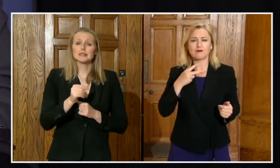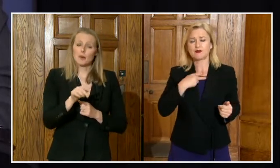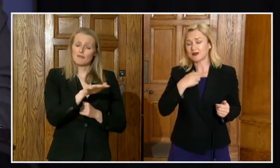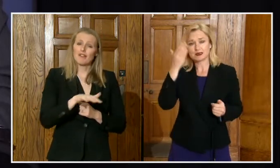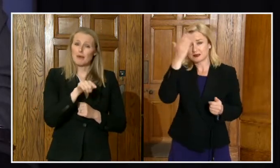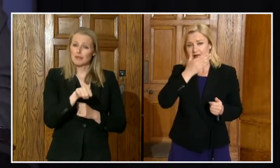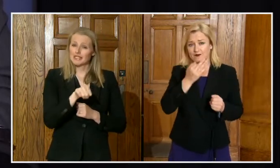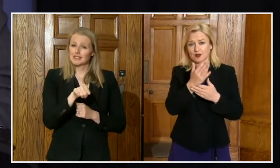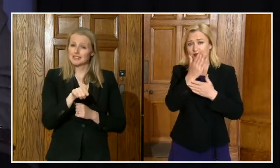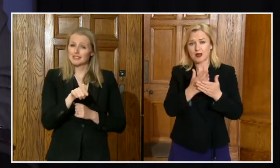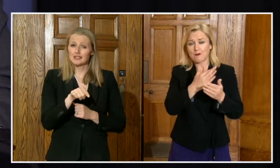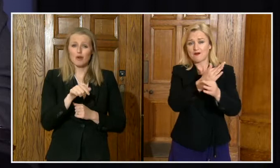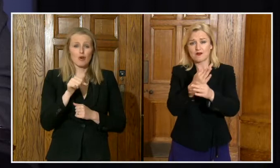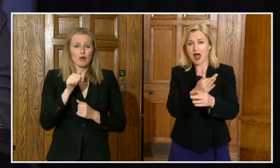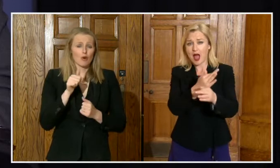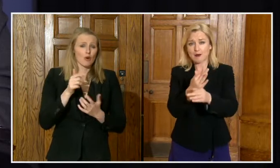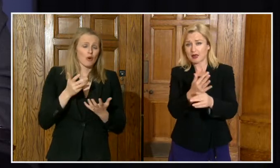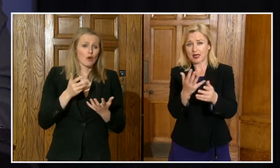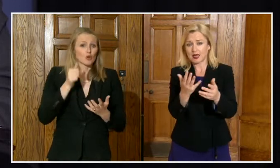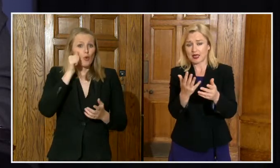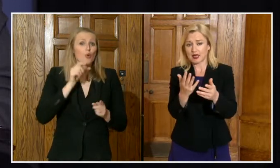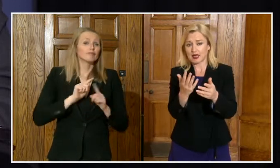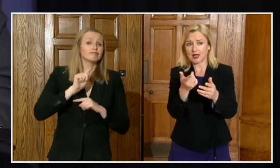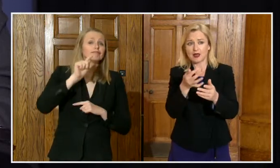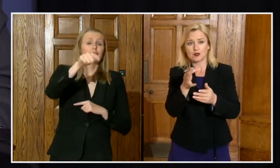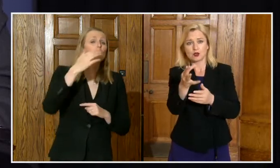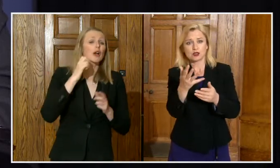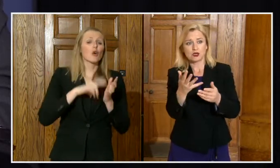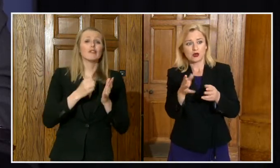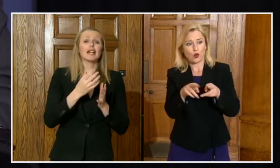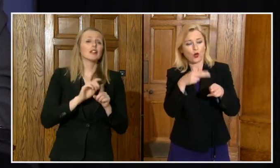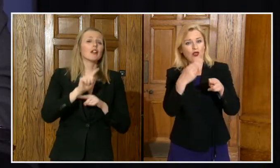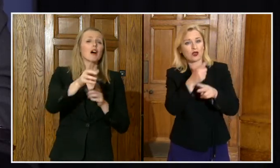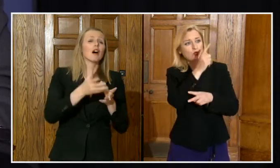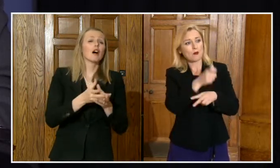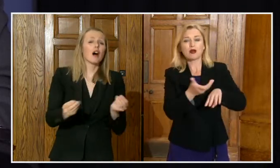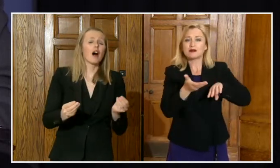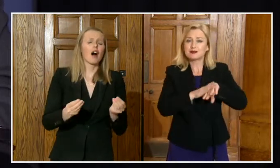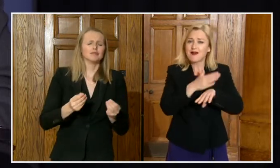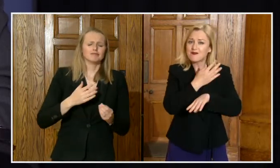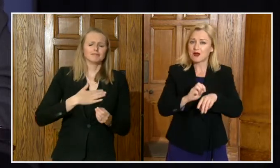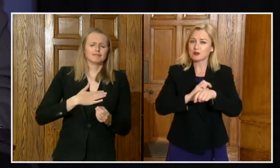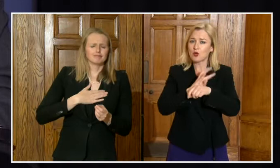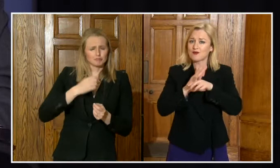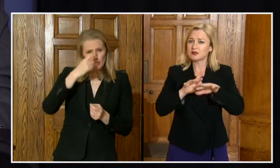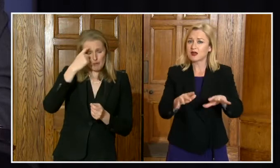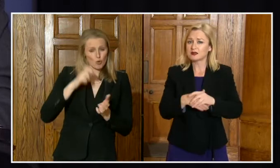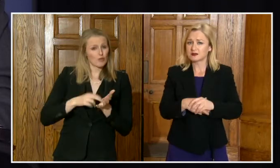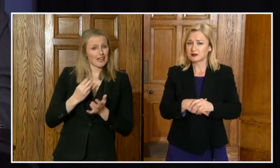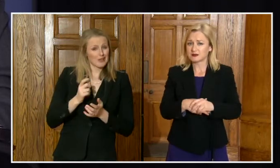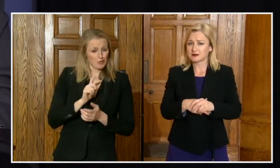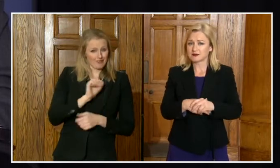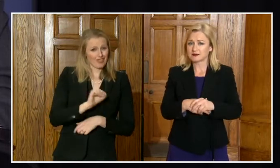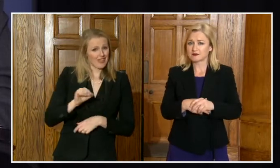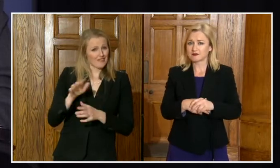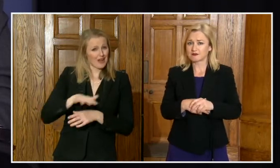forward to a time ahead without the loved one that they have lost. Every one of those lives lost matters,